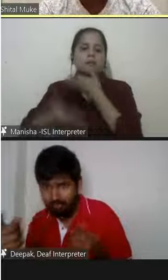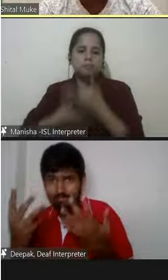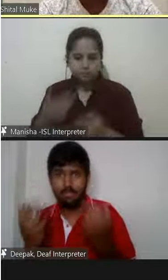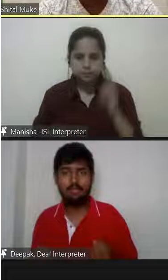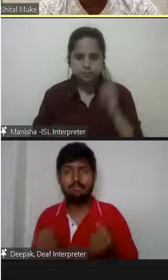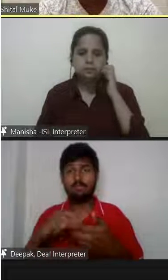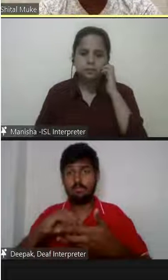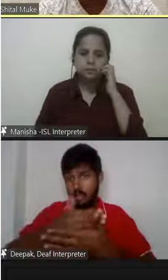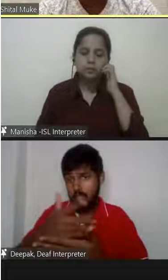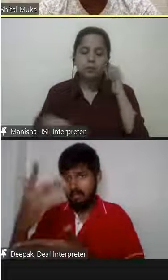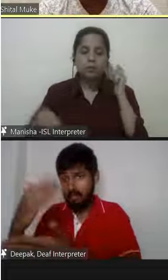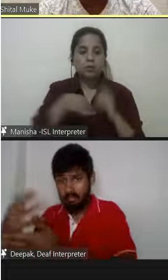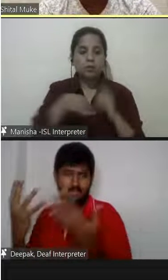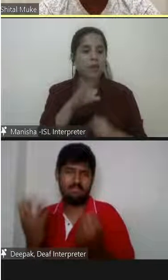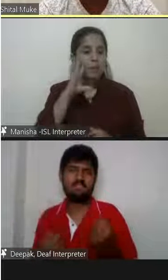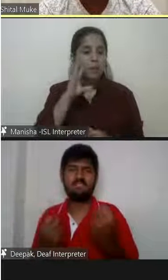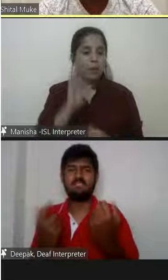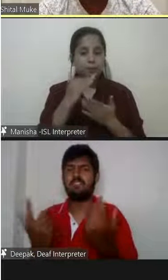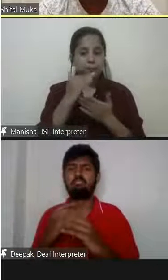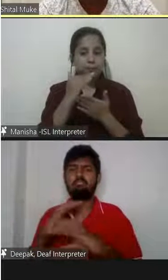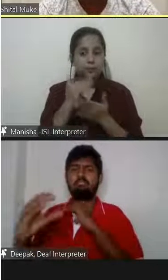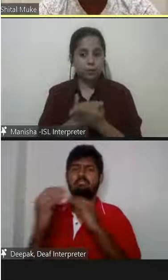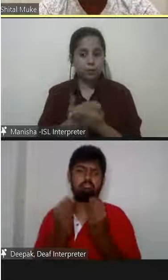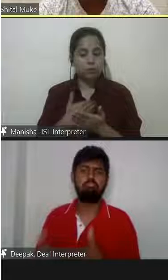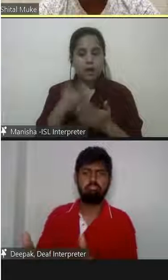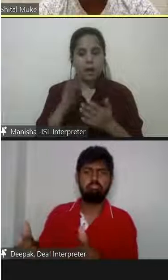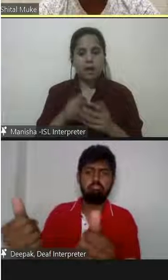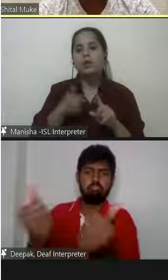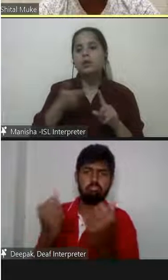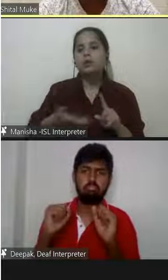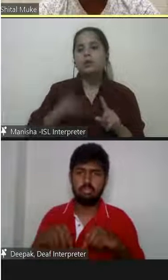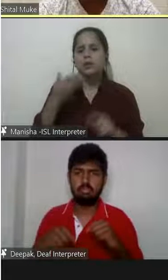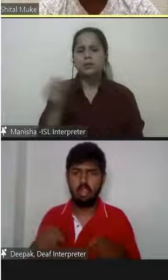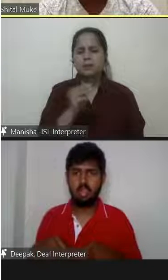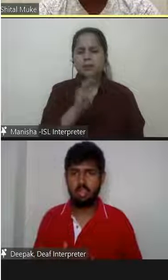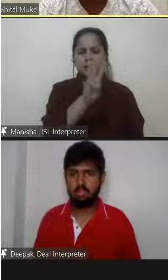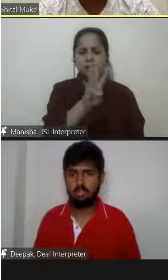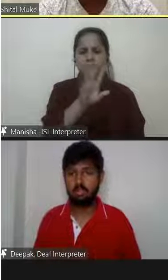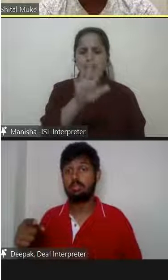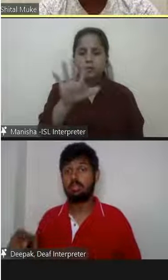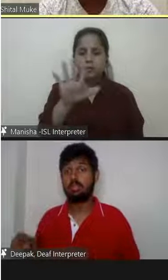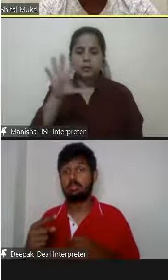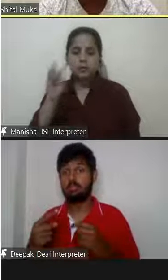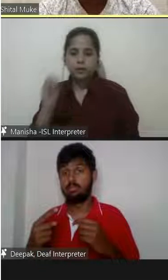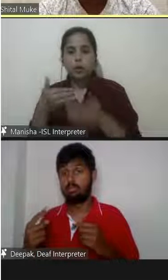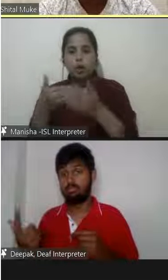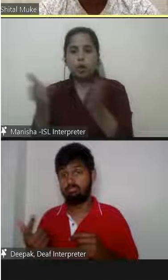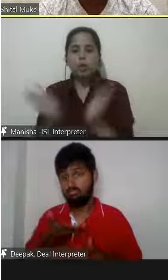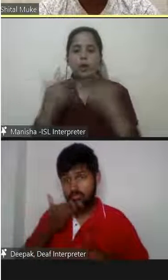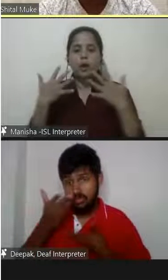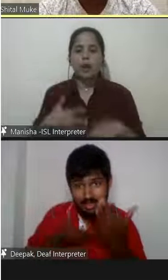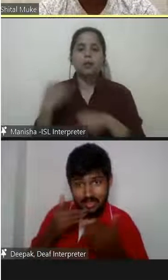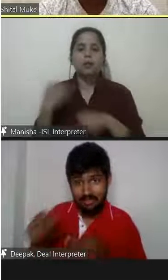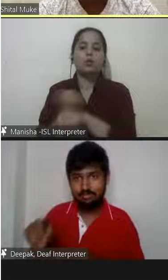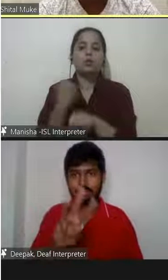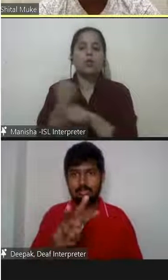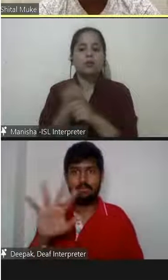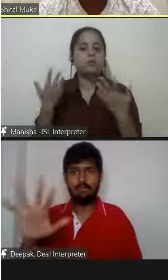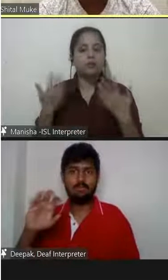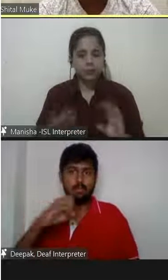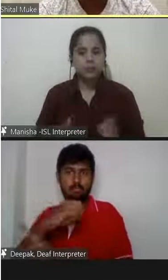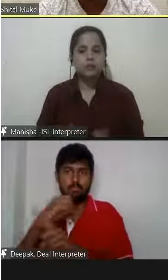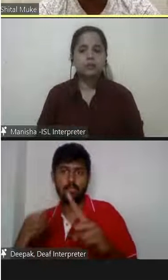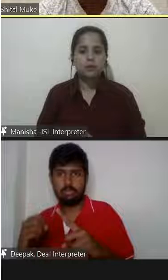this Essence program, we have trained almost 350 community health workers on delivering the